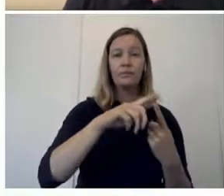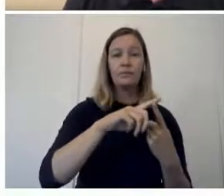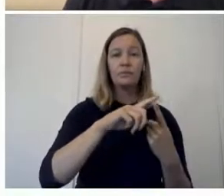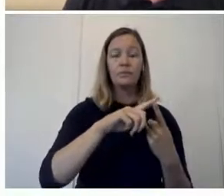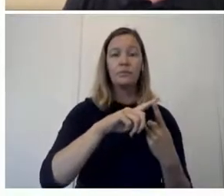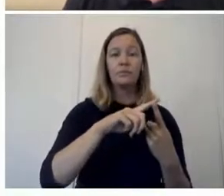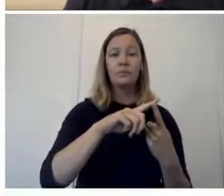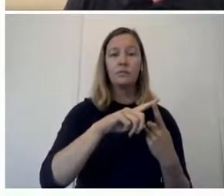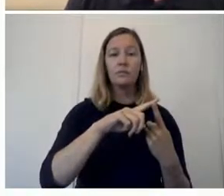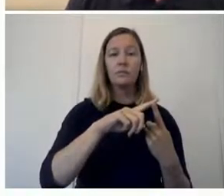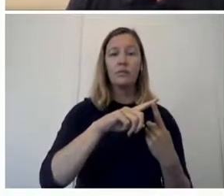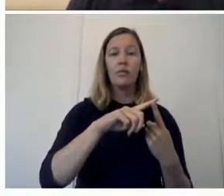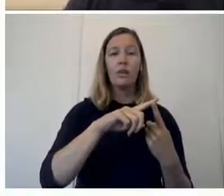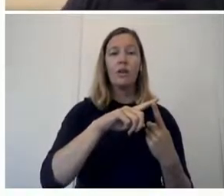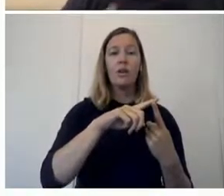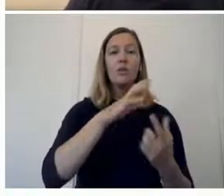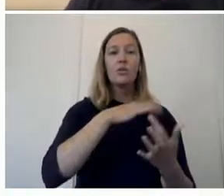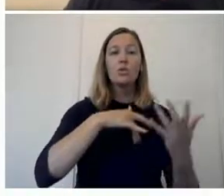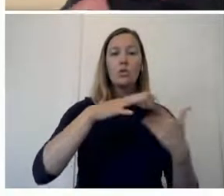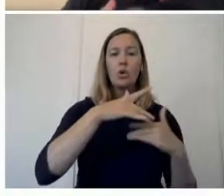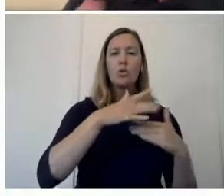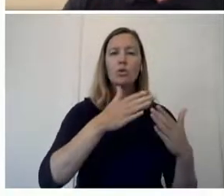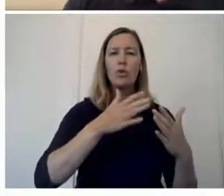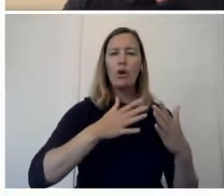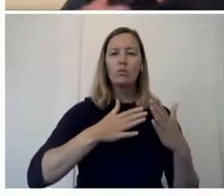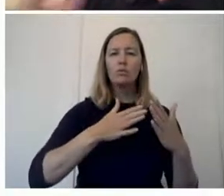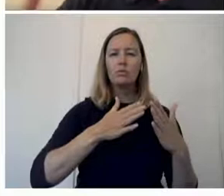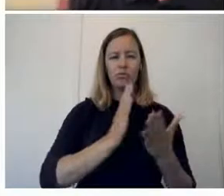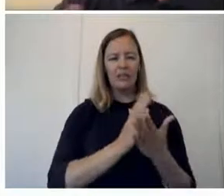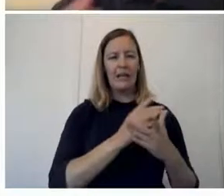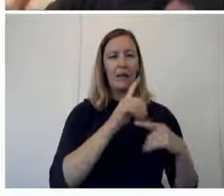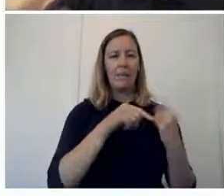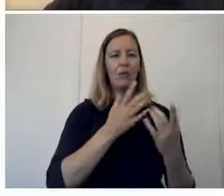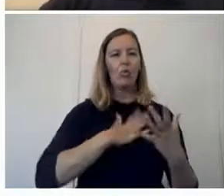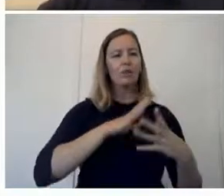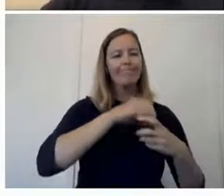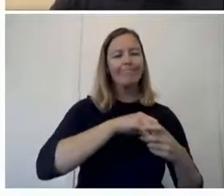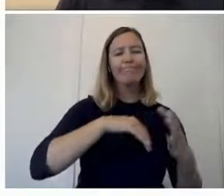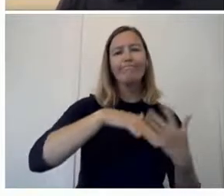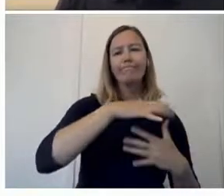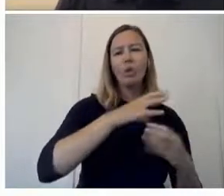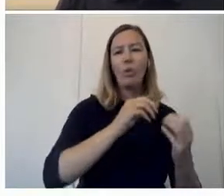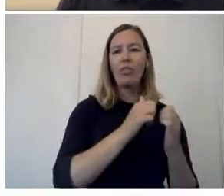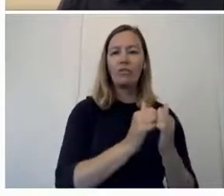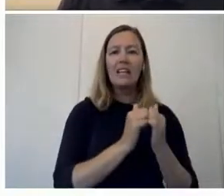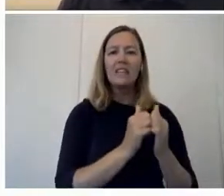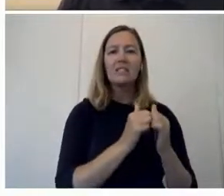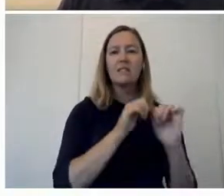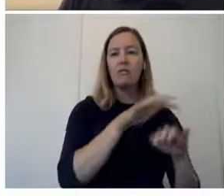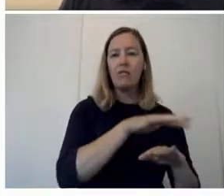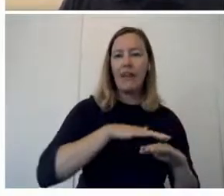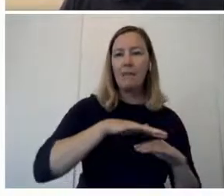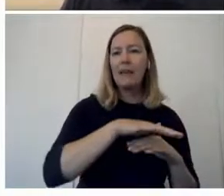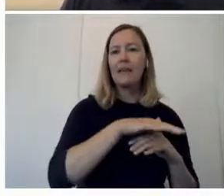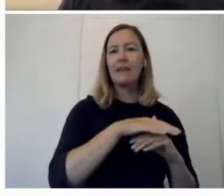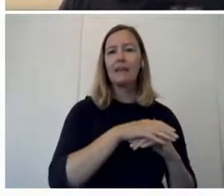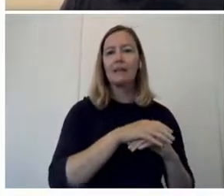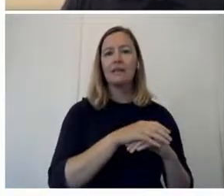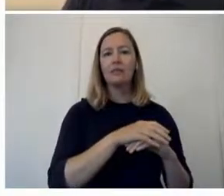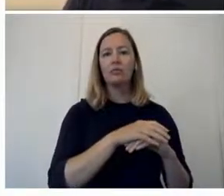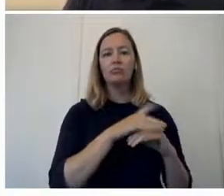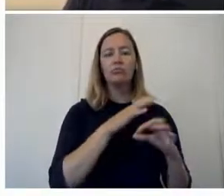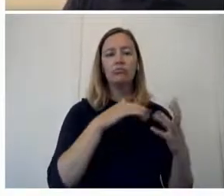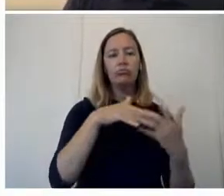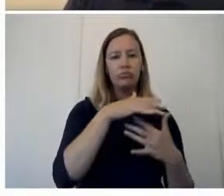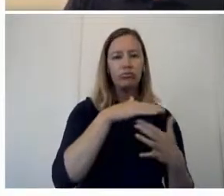motivations are really about spending quality time with friends and family and doing things that are, you know, that are to pass the time and so on.